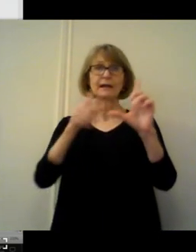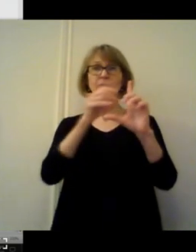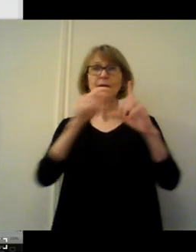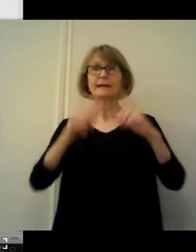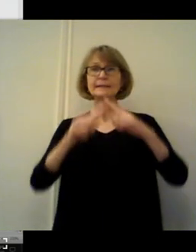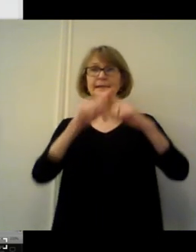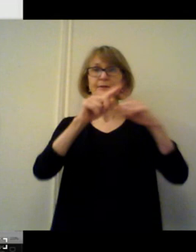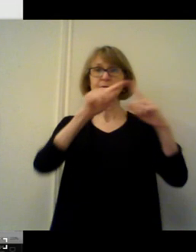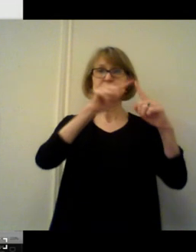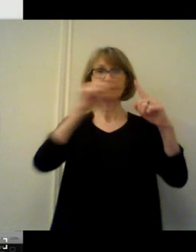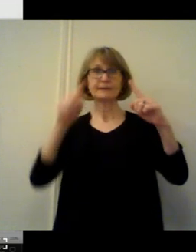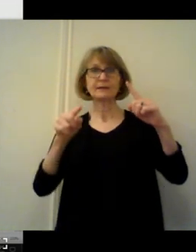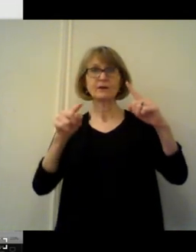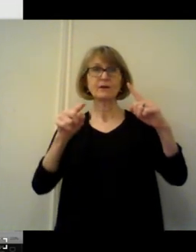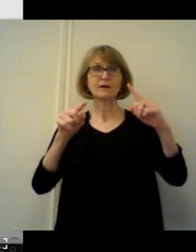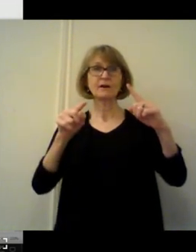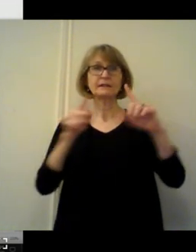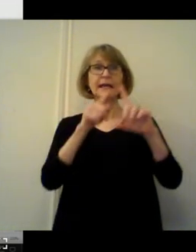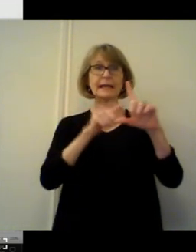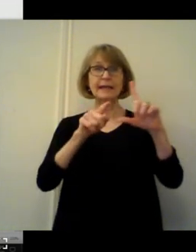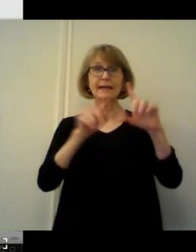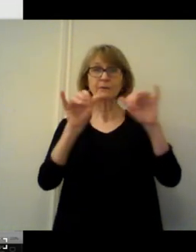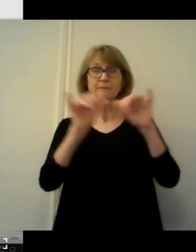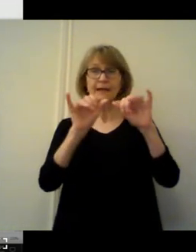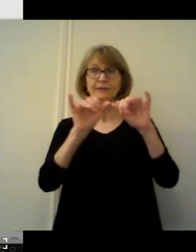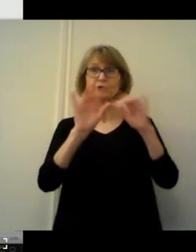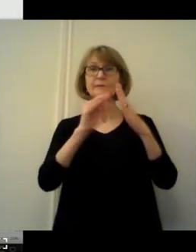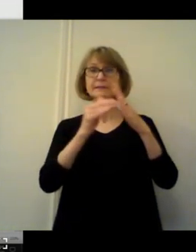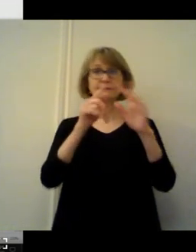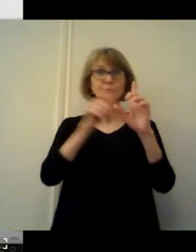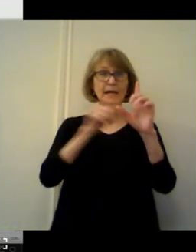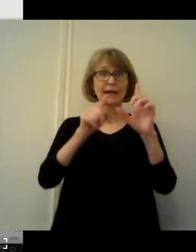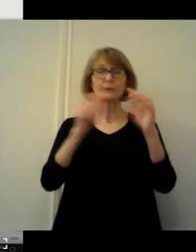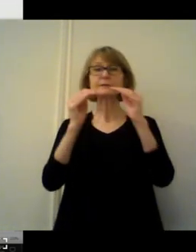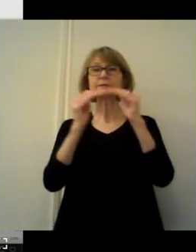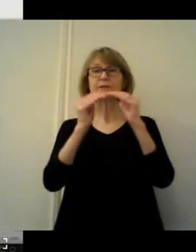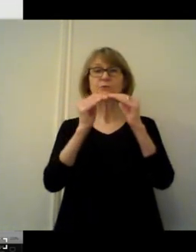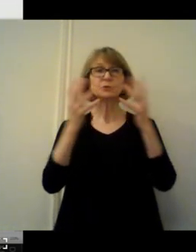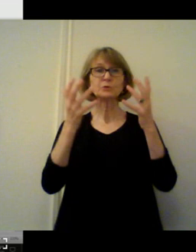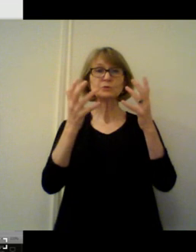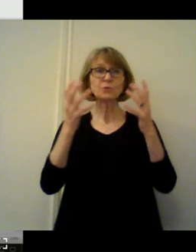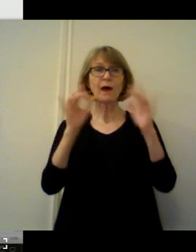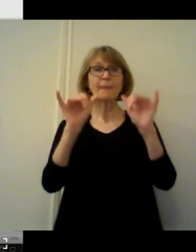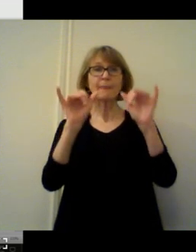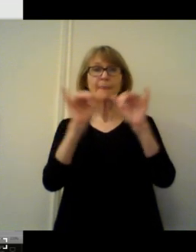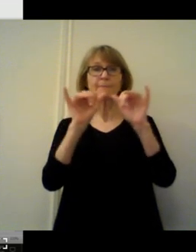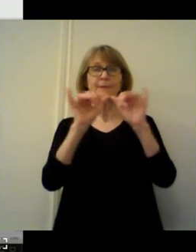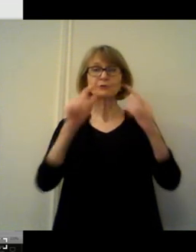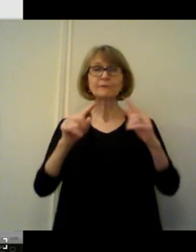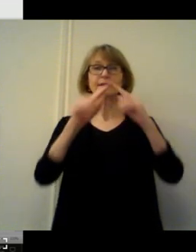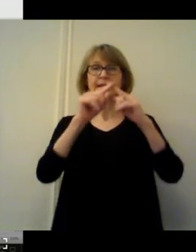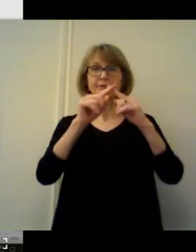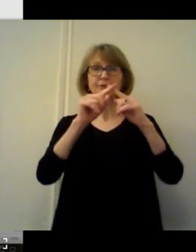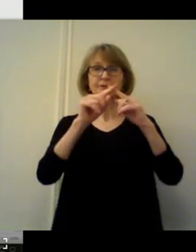So an angle measure of a central angle is congruent to the measure of the intercepted arc. So what does that